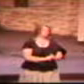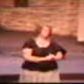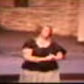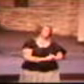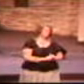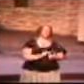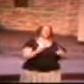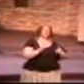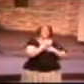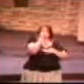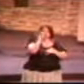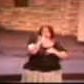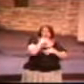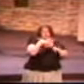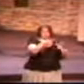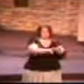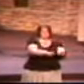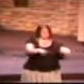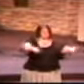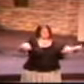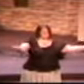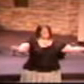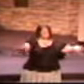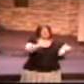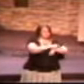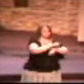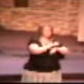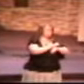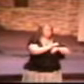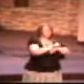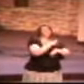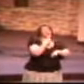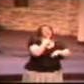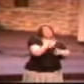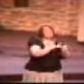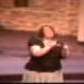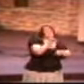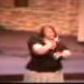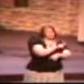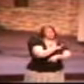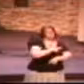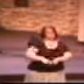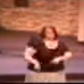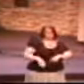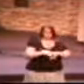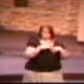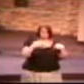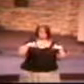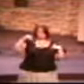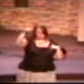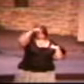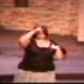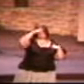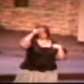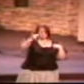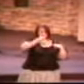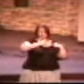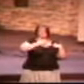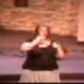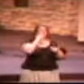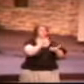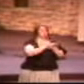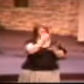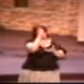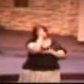which is why he unrolls the scroll in the synagogue and says the spirit of the Lord is on me he's anointed me to bring good news to the poor